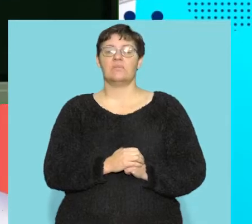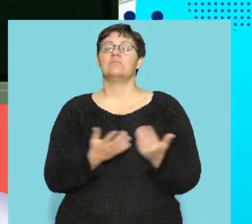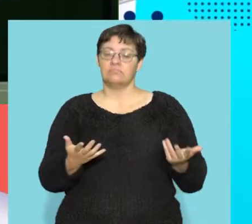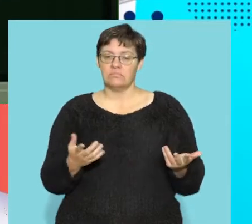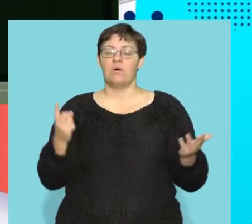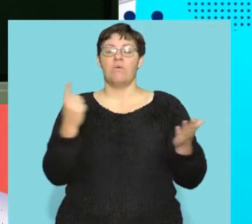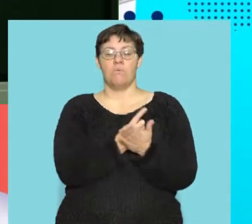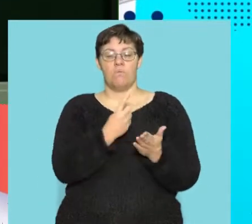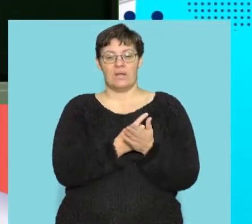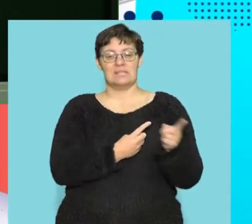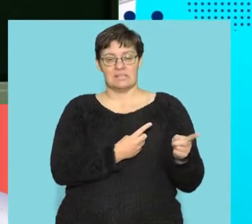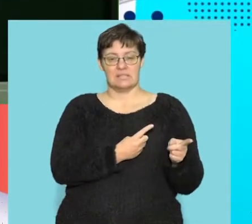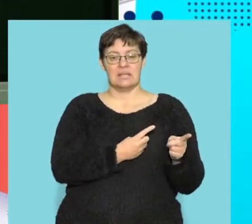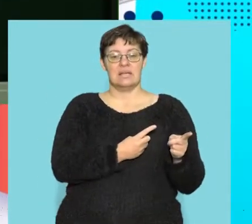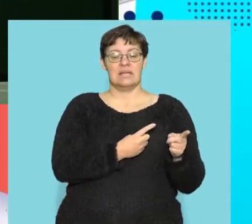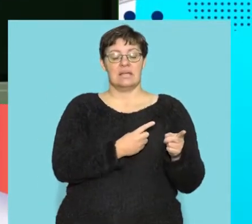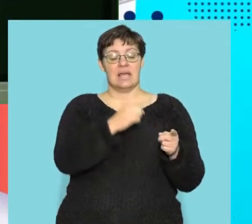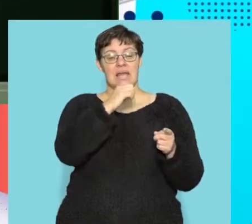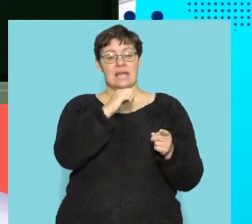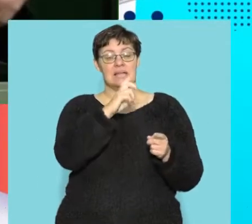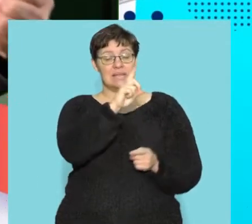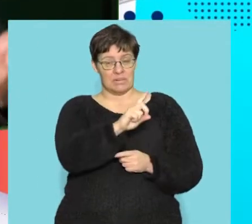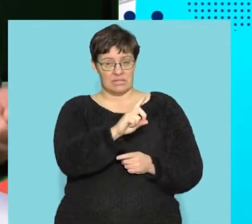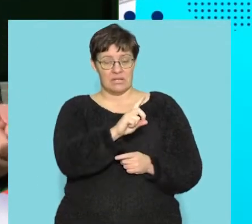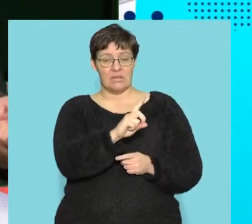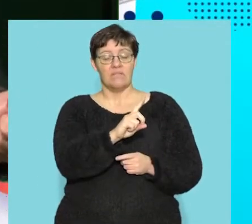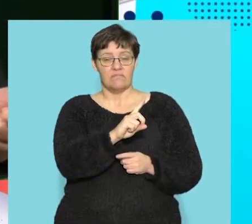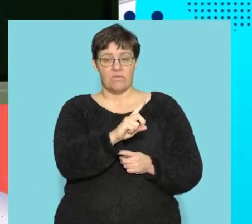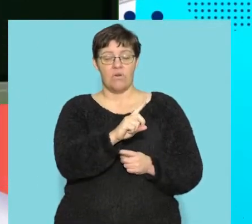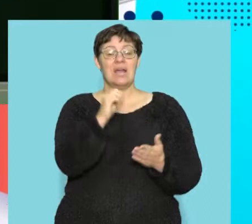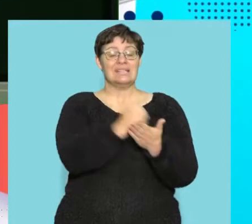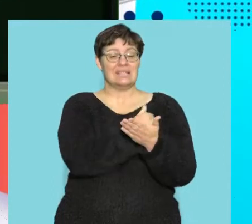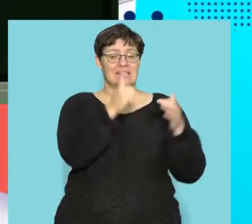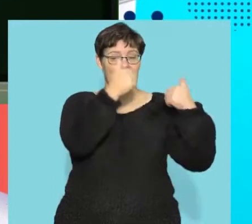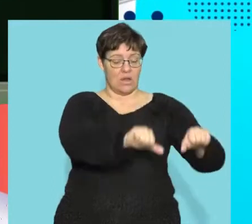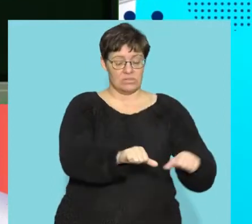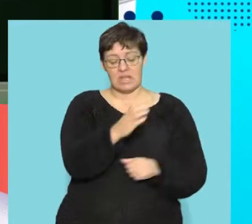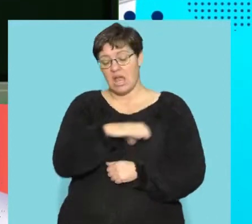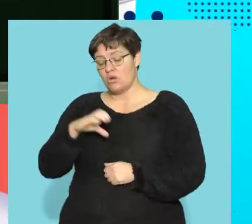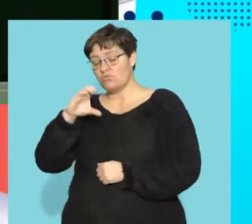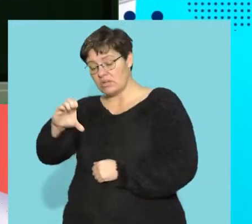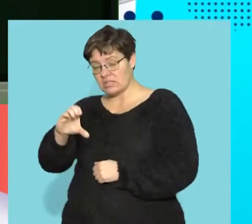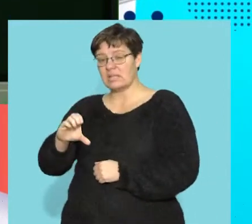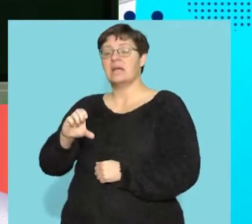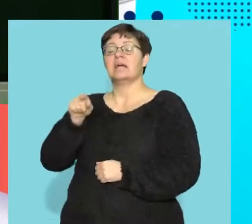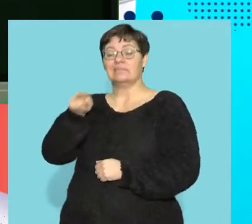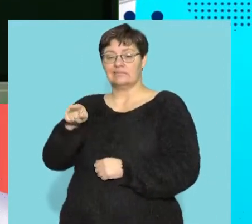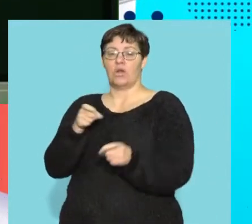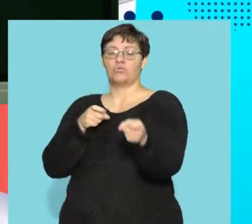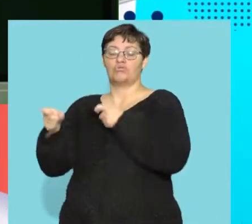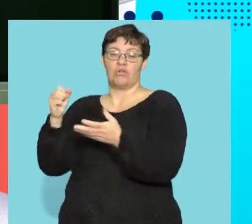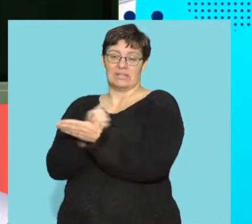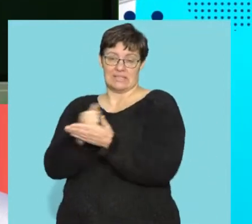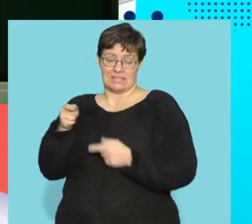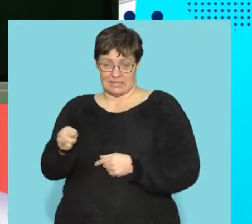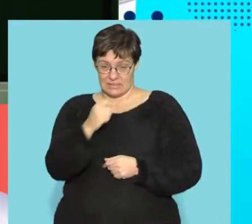Will always be a debit to debtor's allowances and a credit to debtor's control. Think about